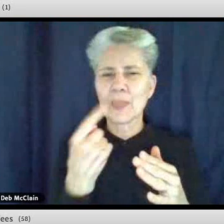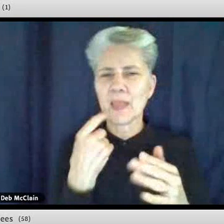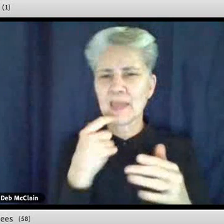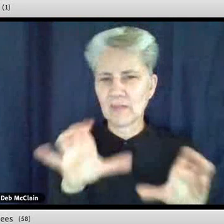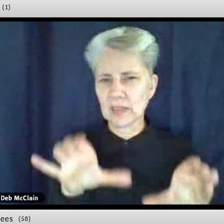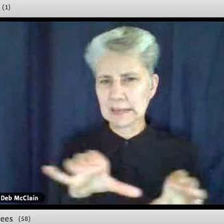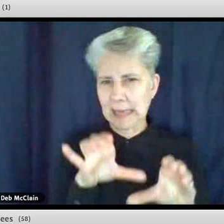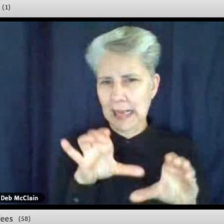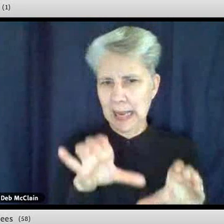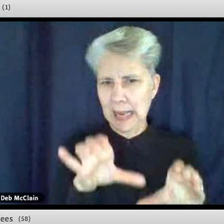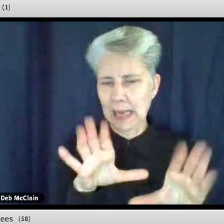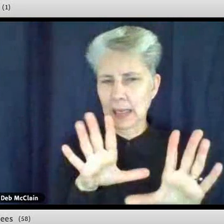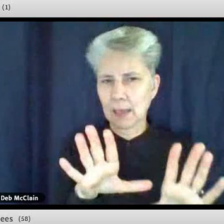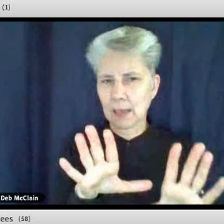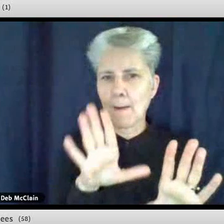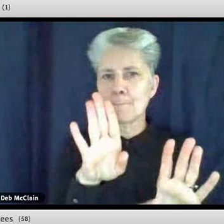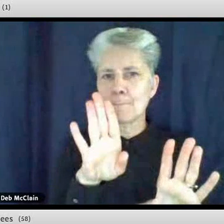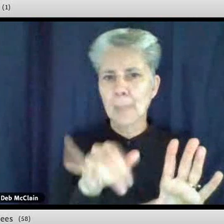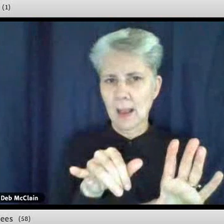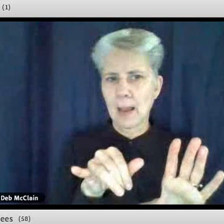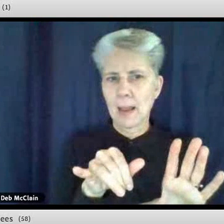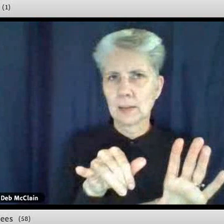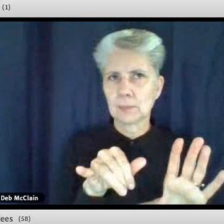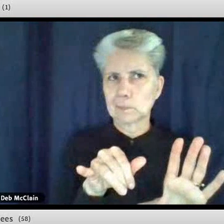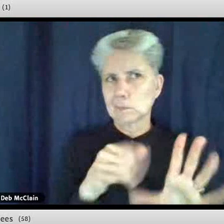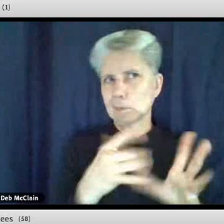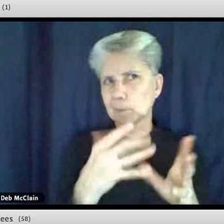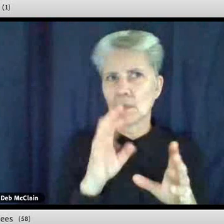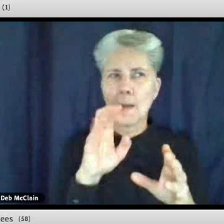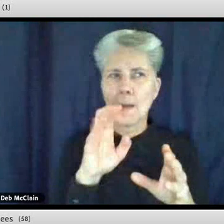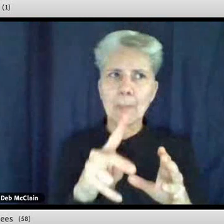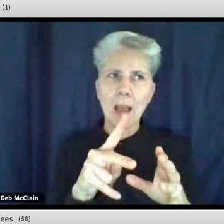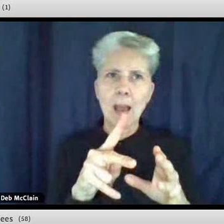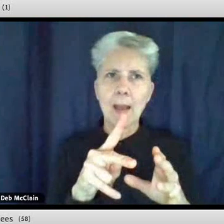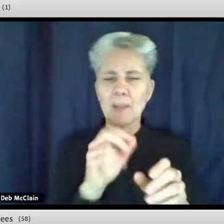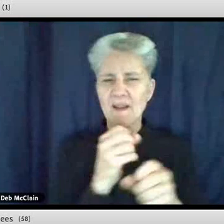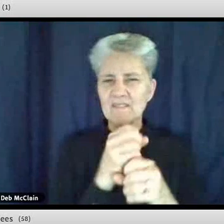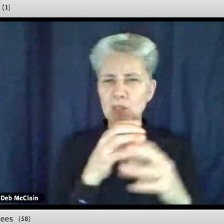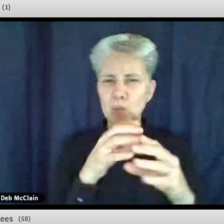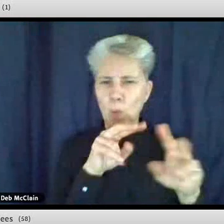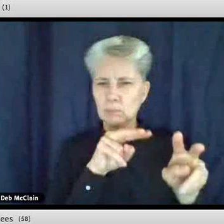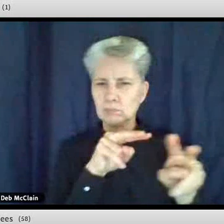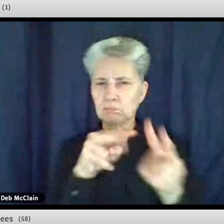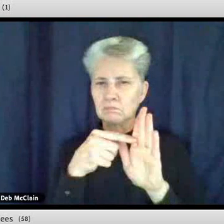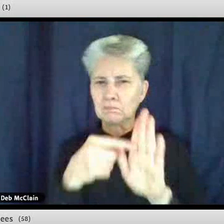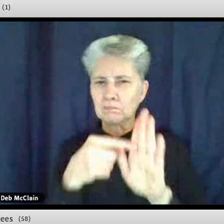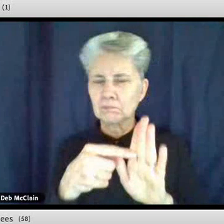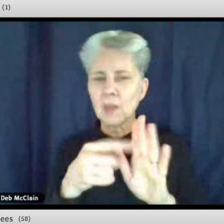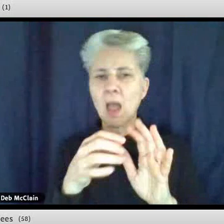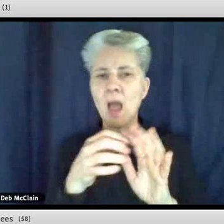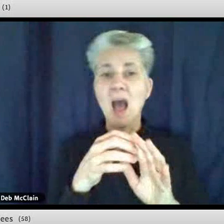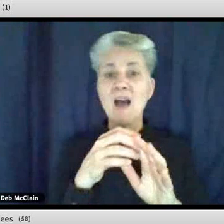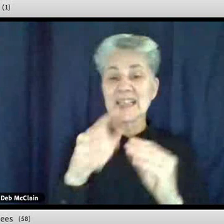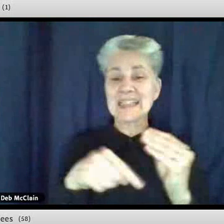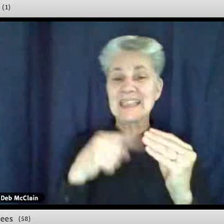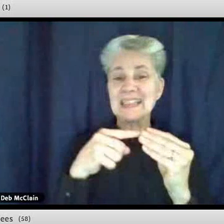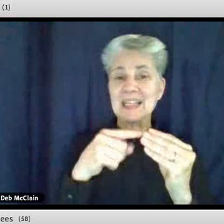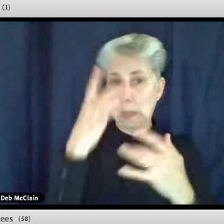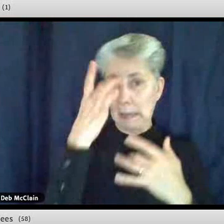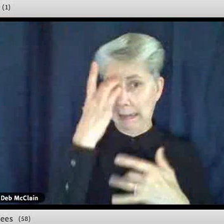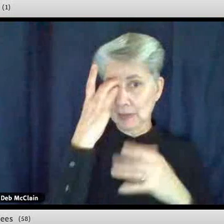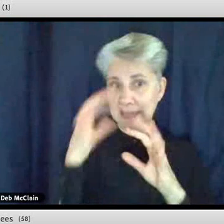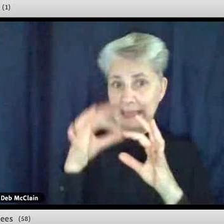because this is something they have done by, it's a map, it's a visualization of seasonal